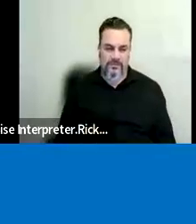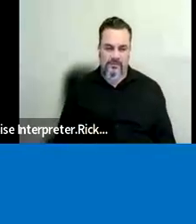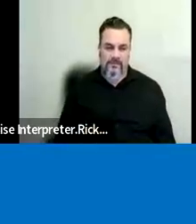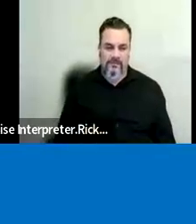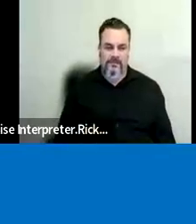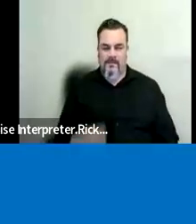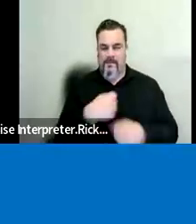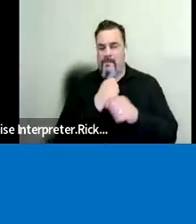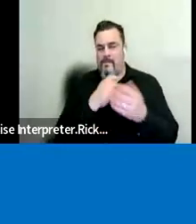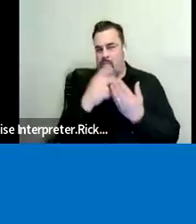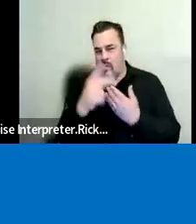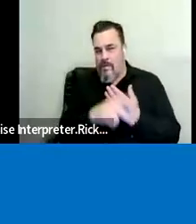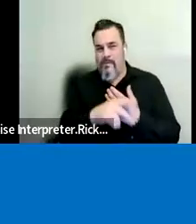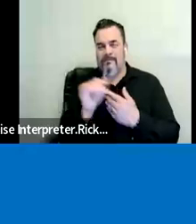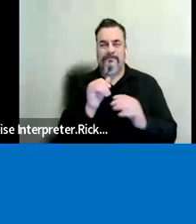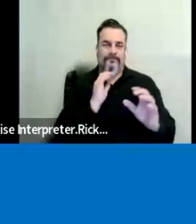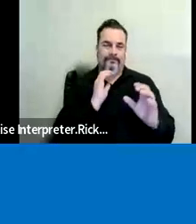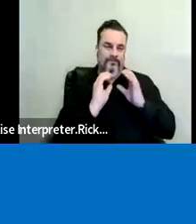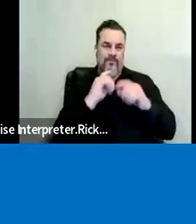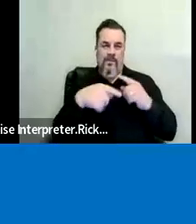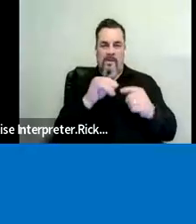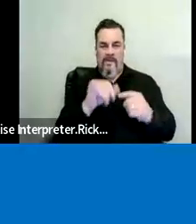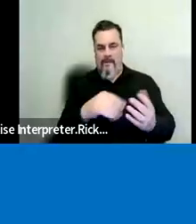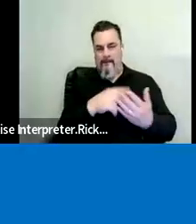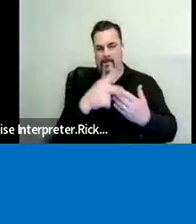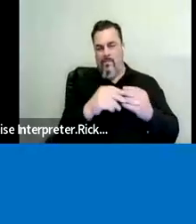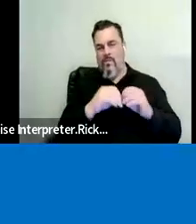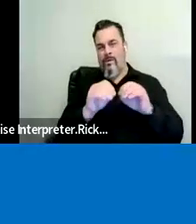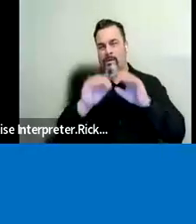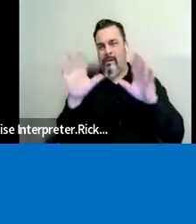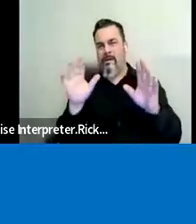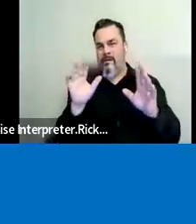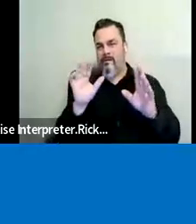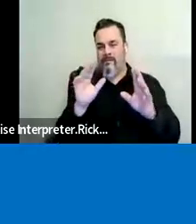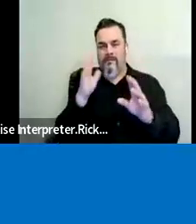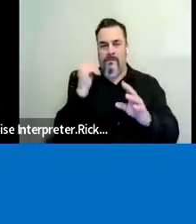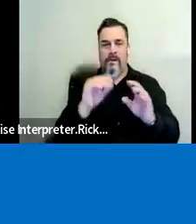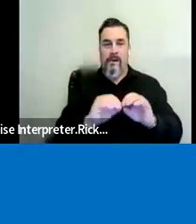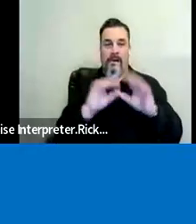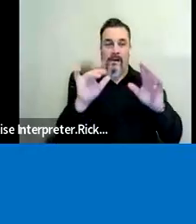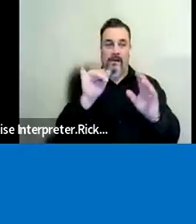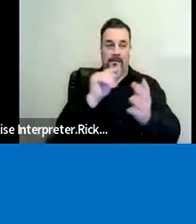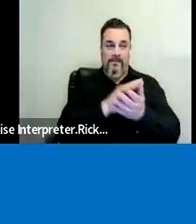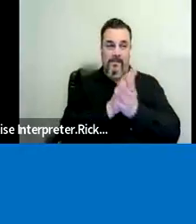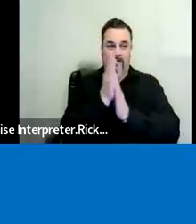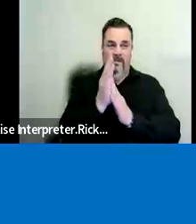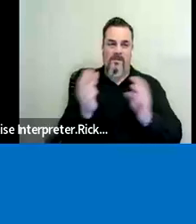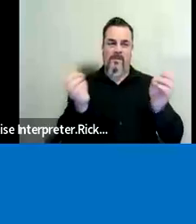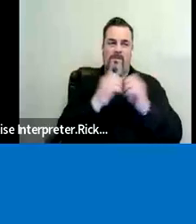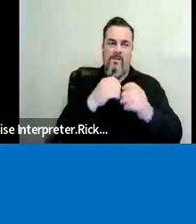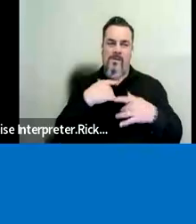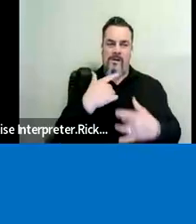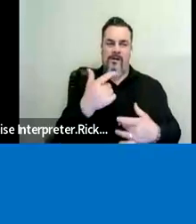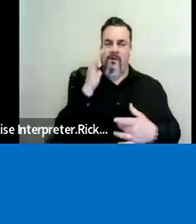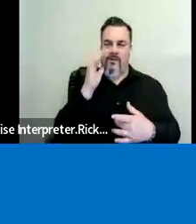Make the programming as well as the communication about the programming more clear to folks. Because the clearer that it becomes, the more likely you're